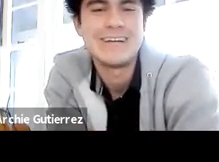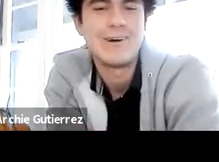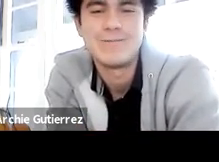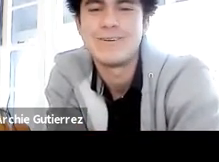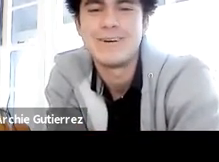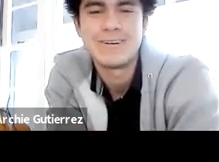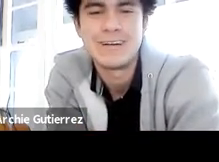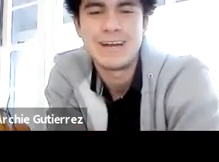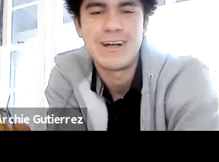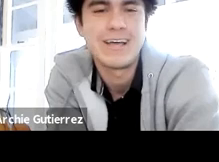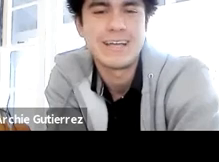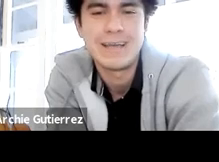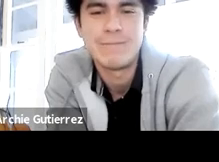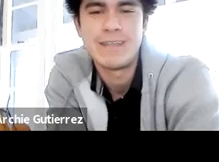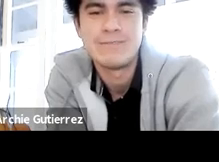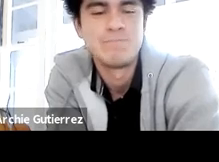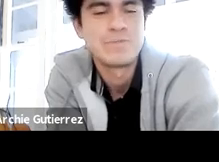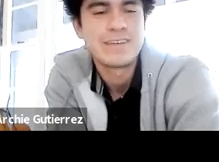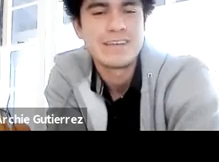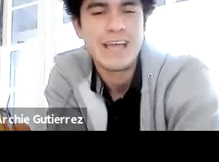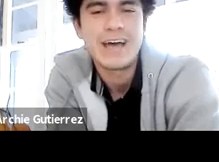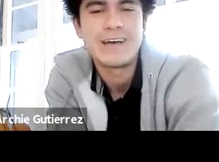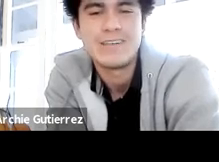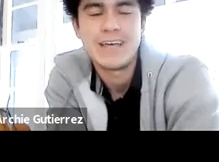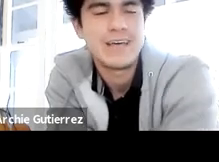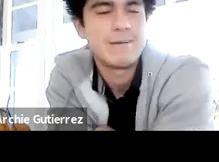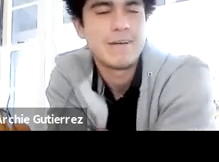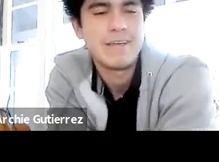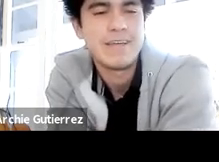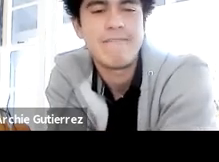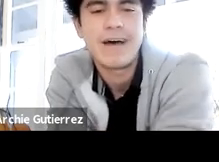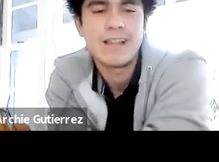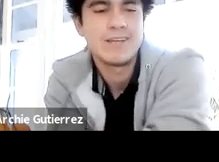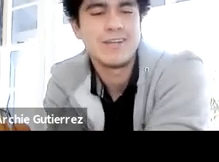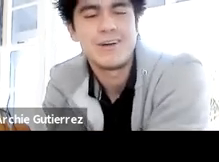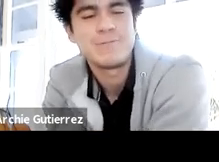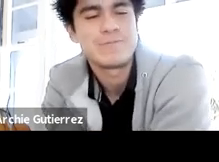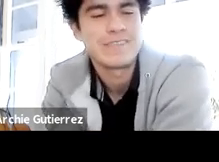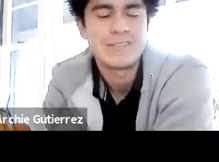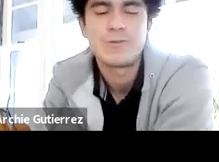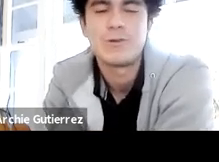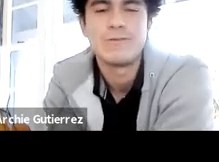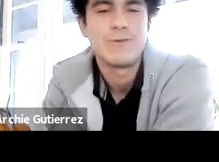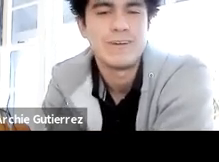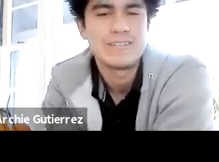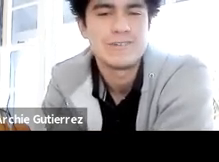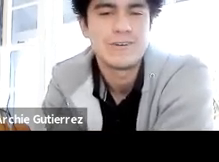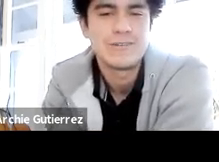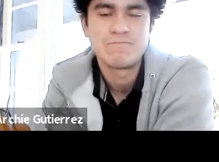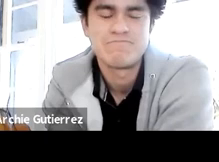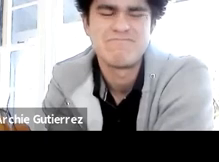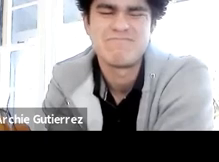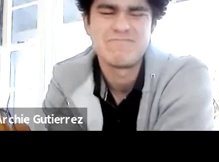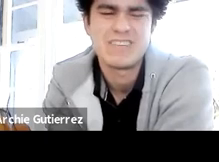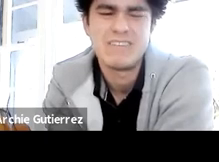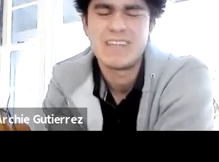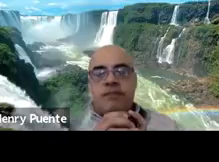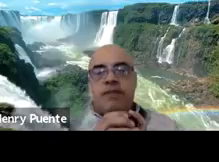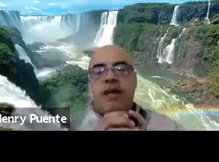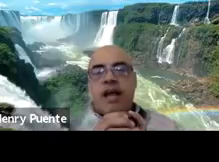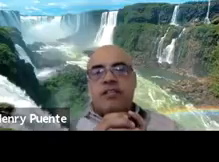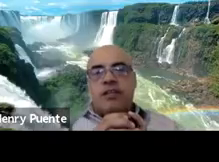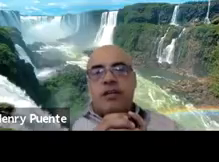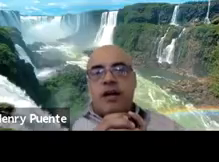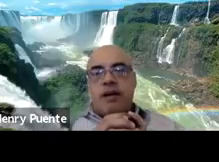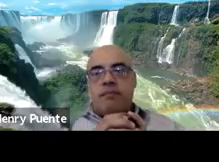killing you and over in an online game, and then yeah, you get violent, you know, through your voice or